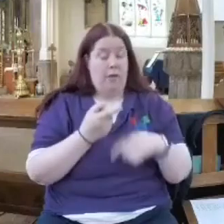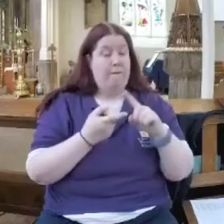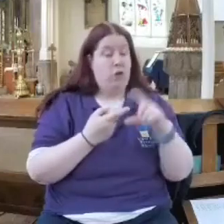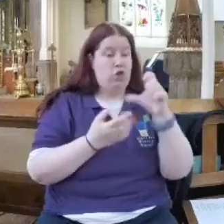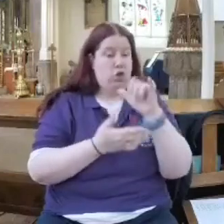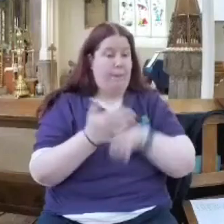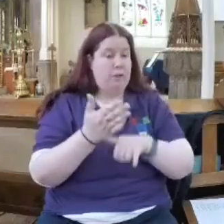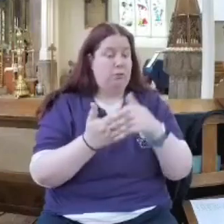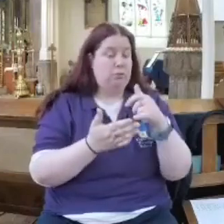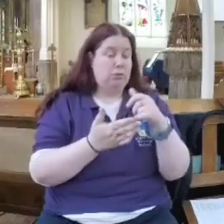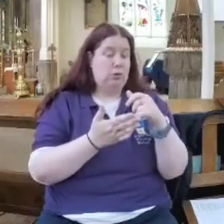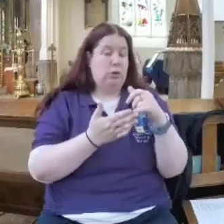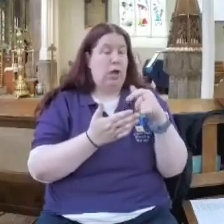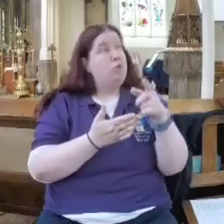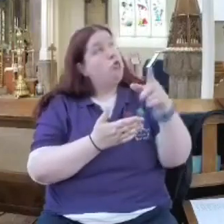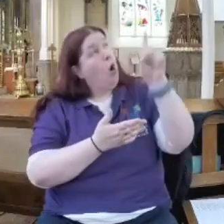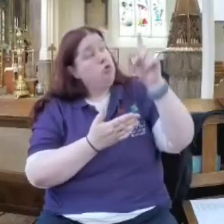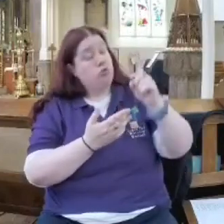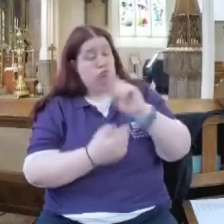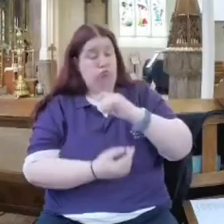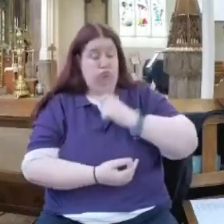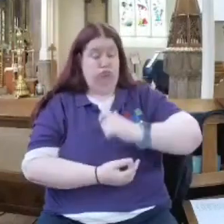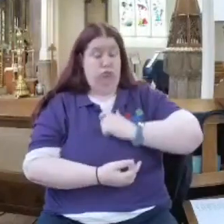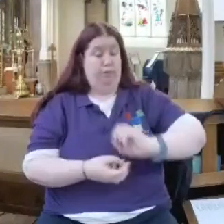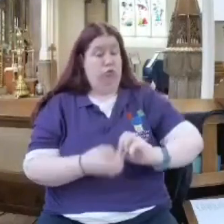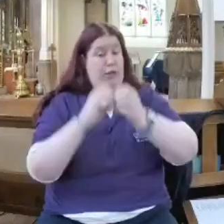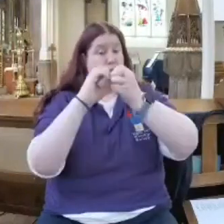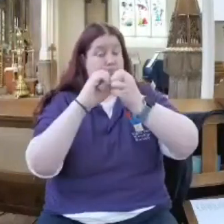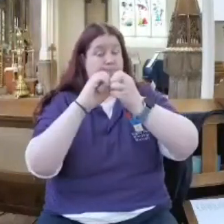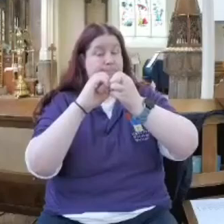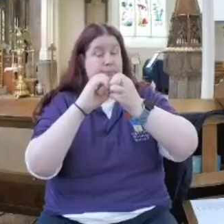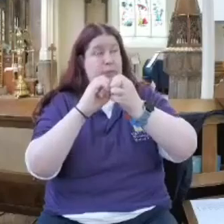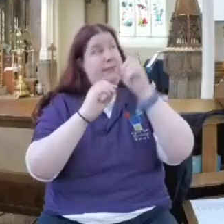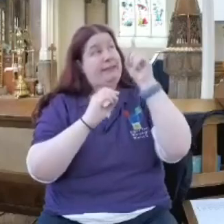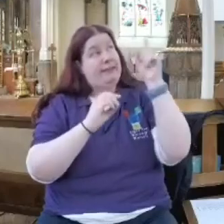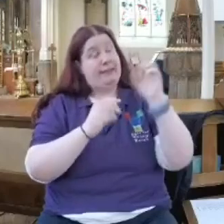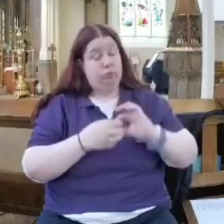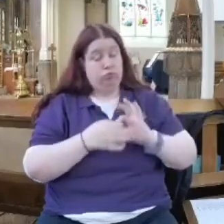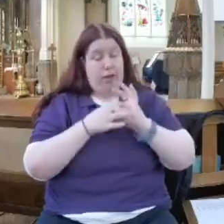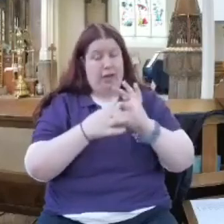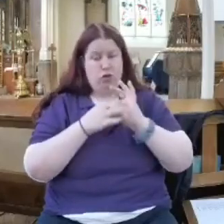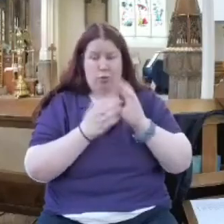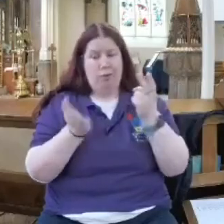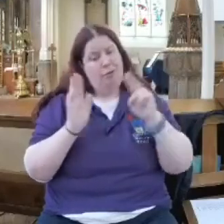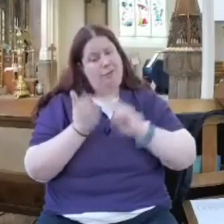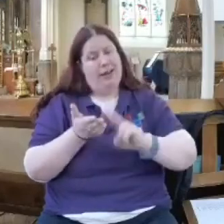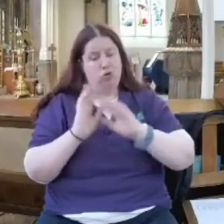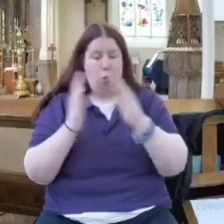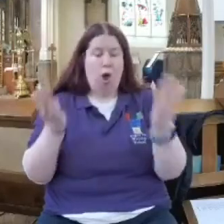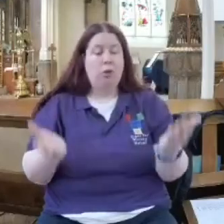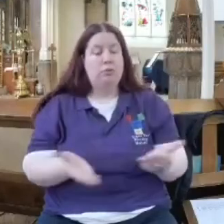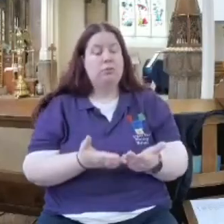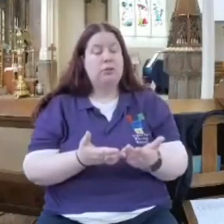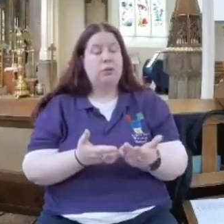as describing God's role in creation, God's relationship with the natural world, and